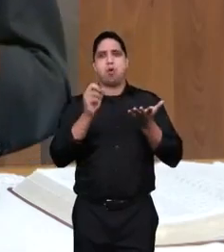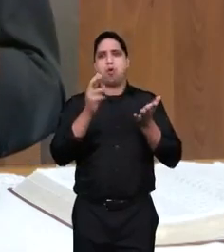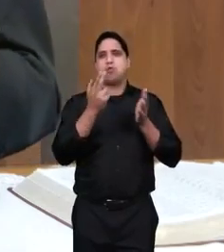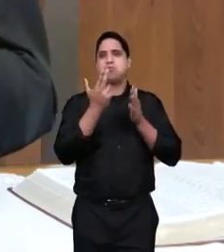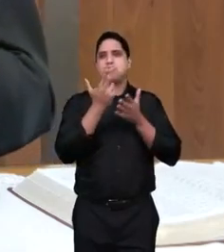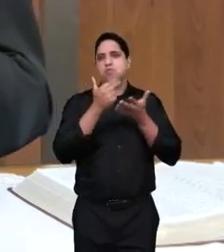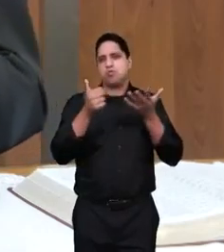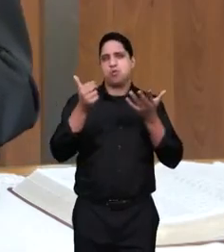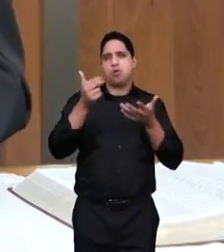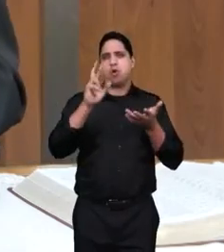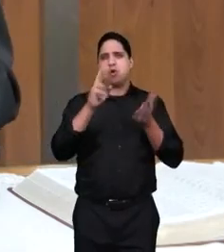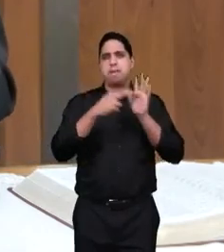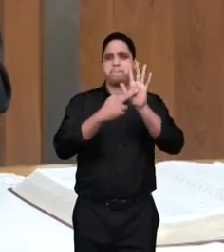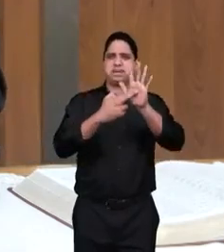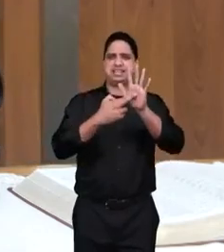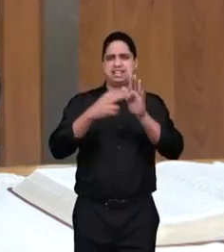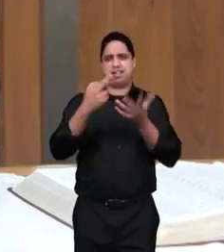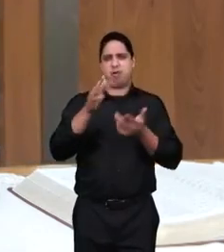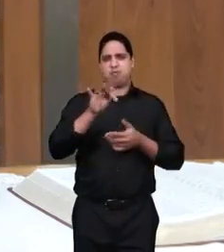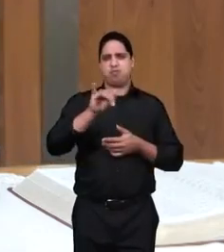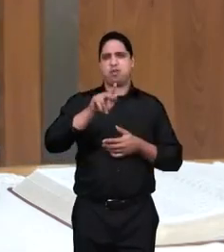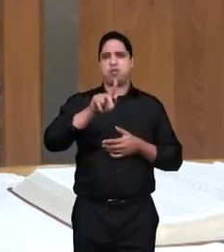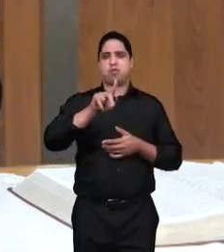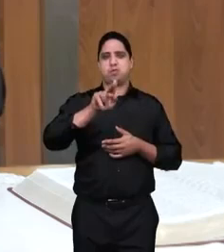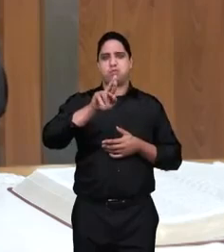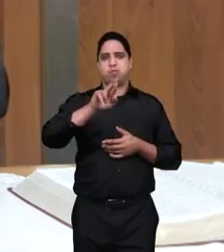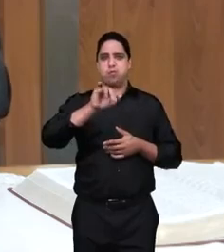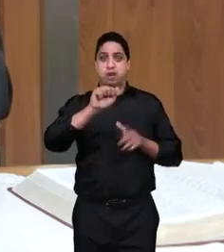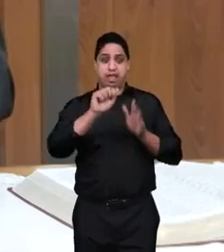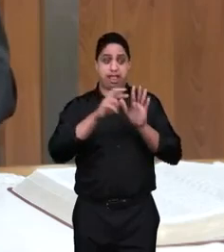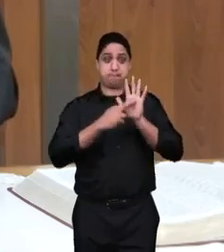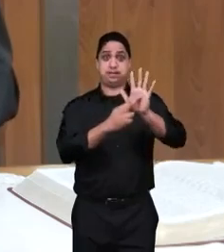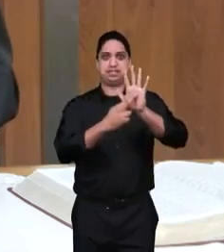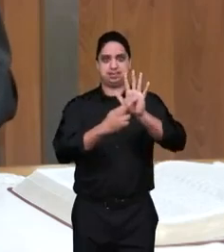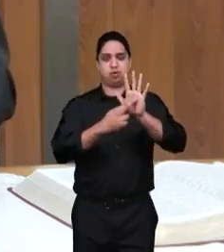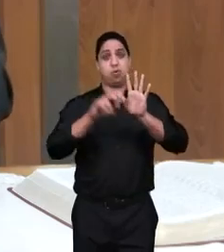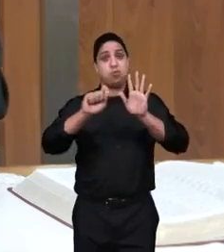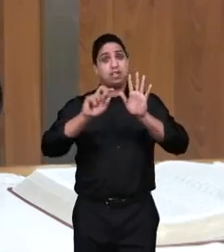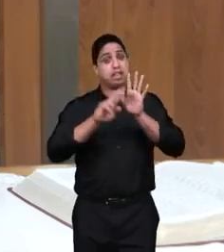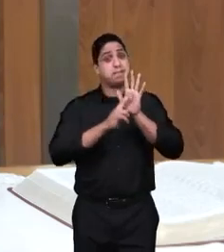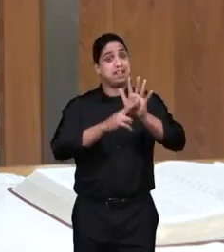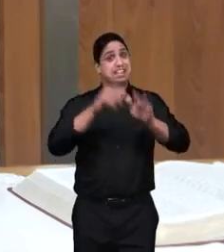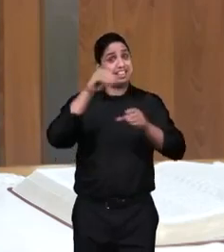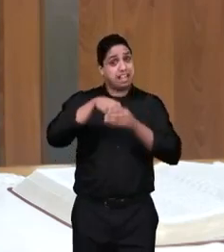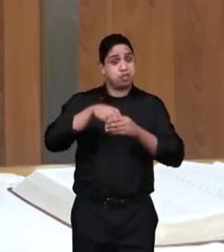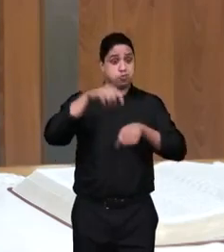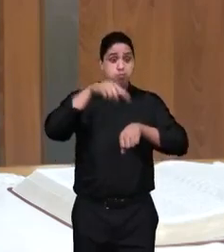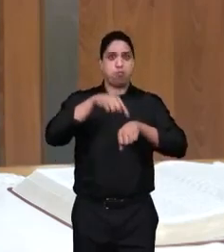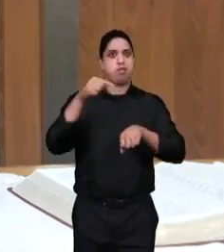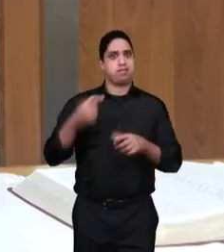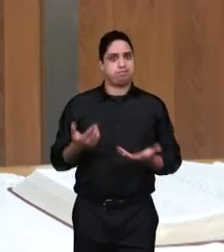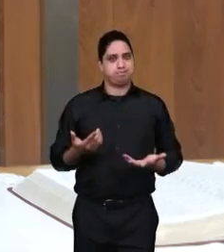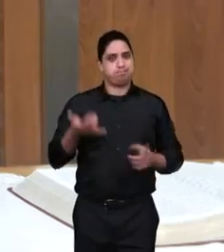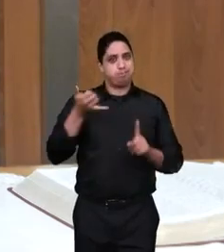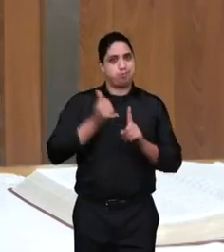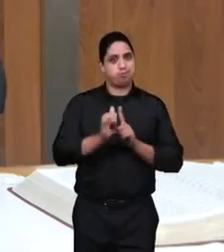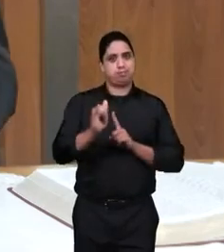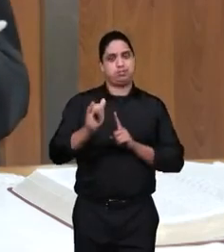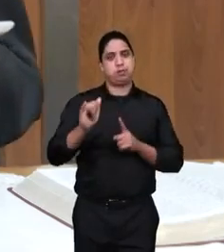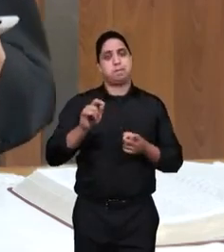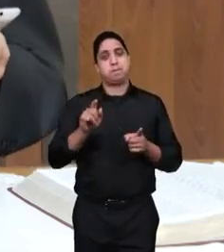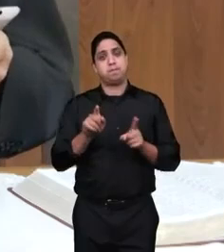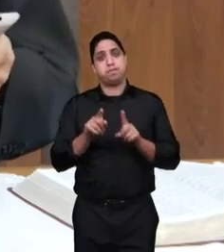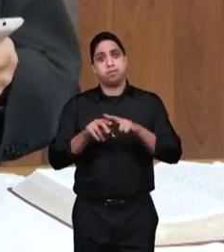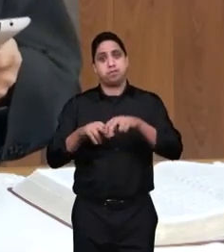to that moment, what that person is representing in that prophetic aspect. So we see the figure